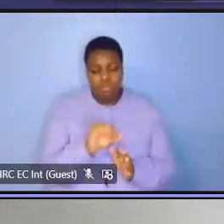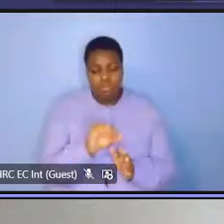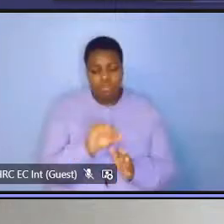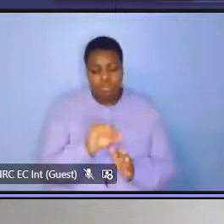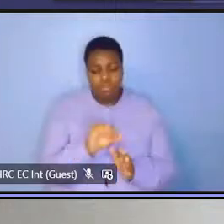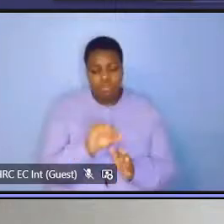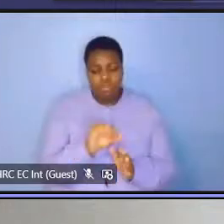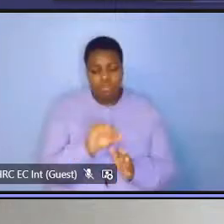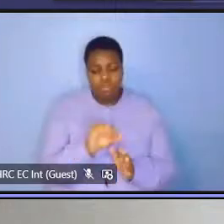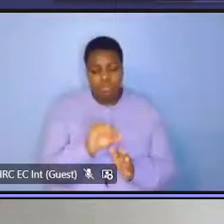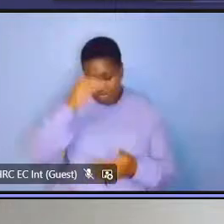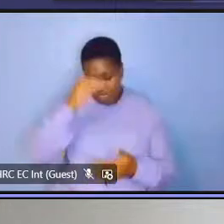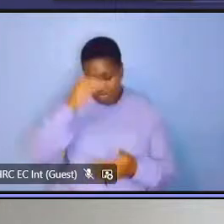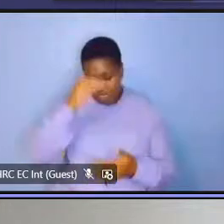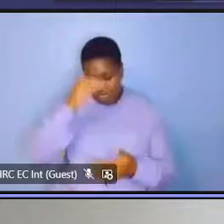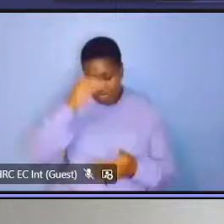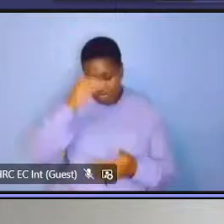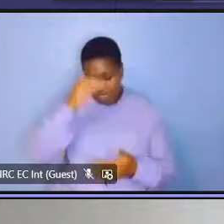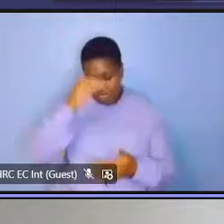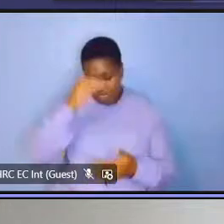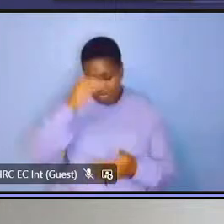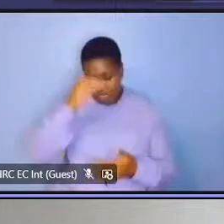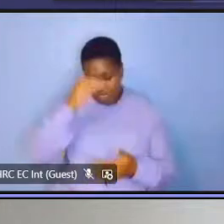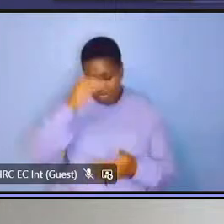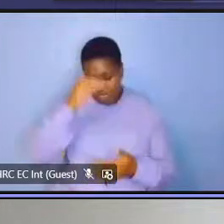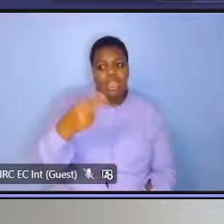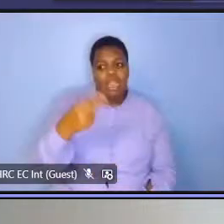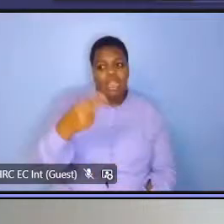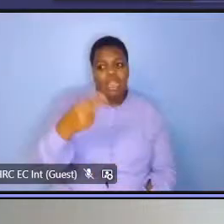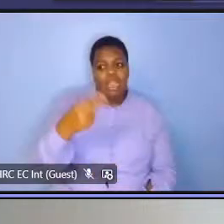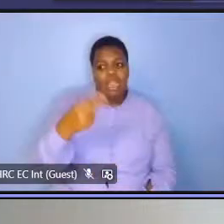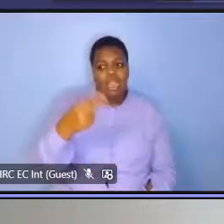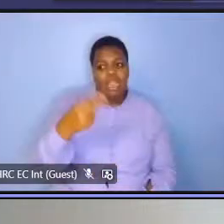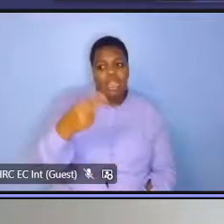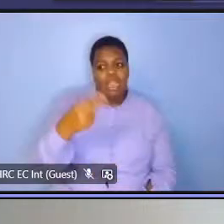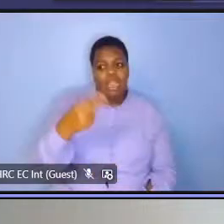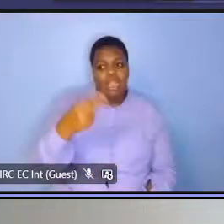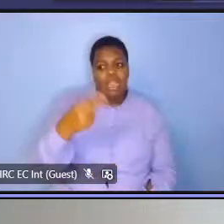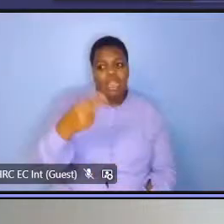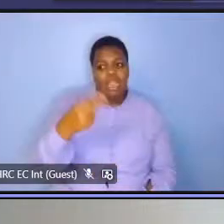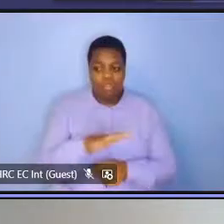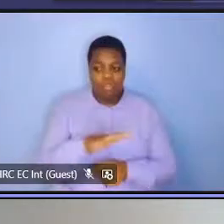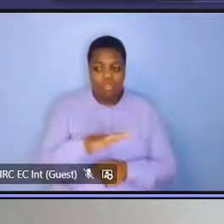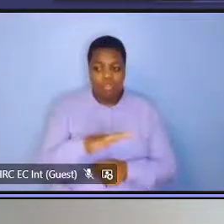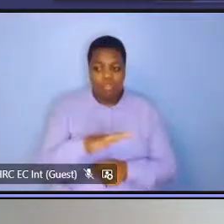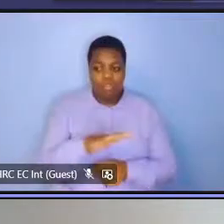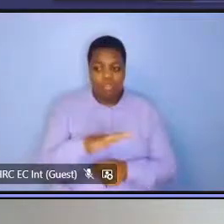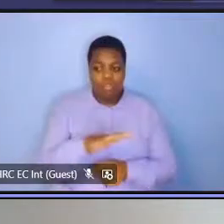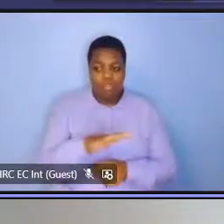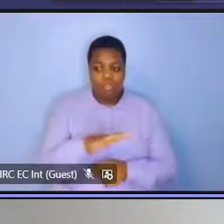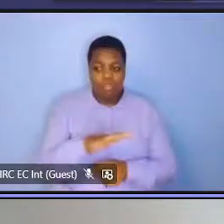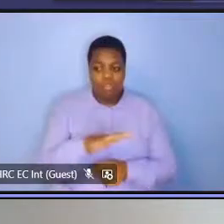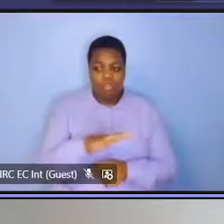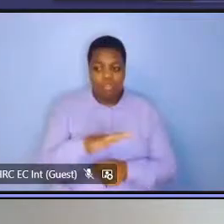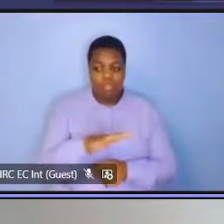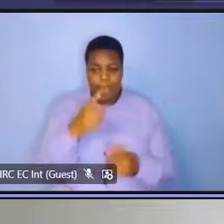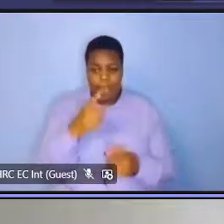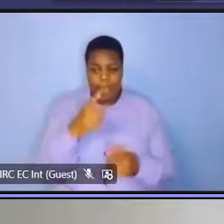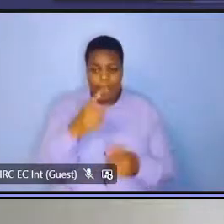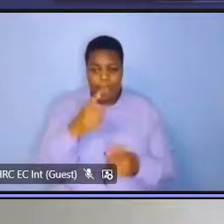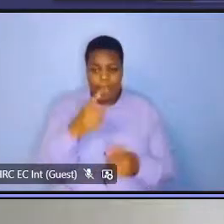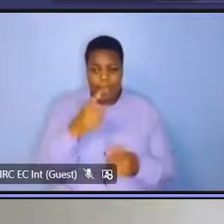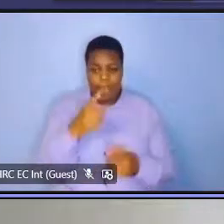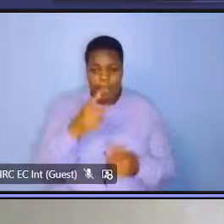process. I'm just highlighting those points to set out the background for what I intend to cover